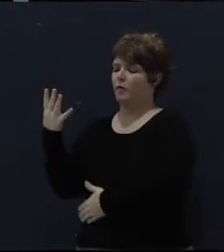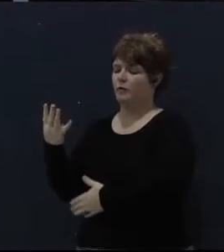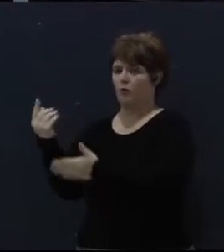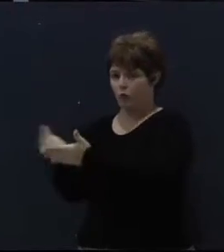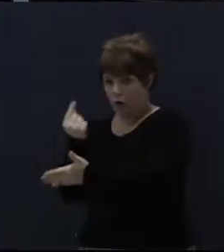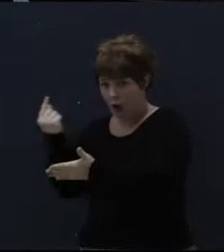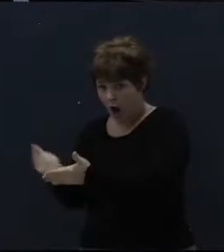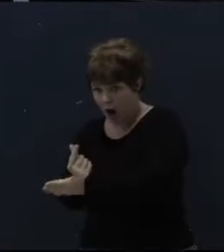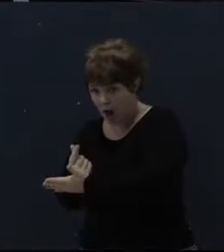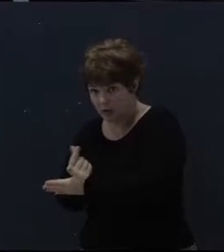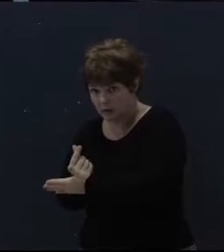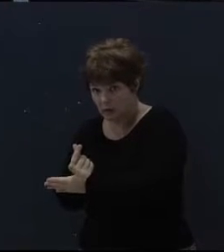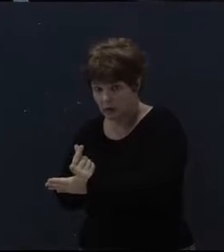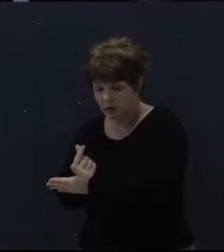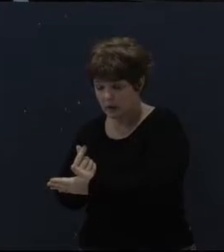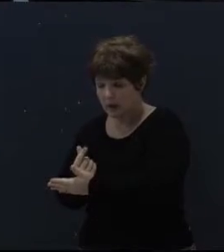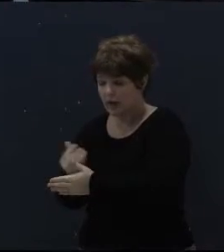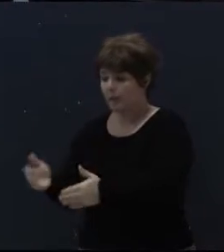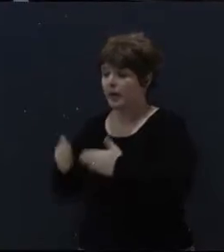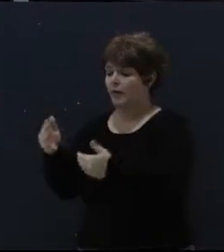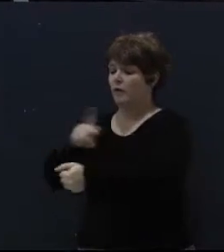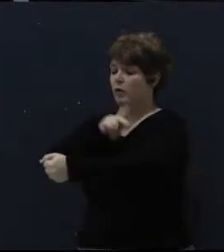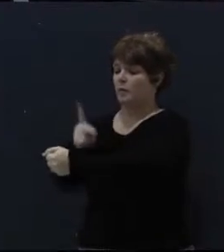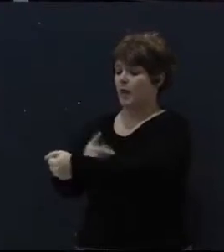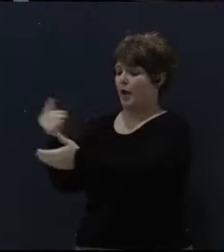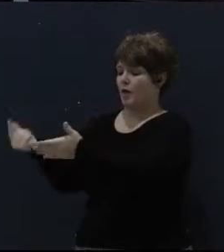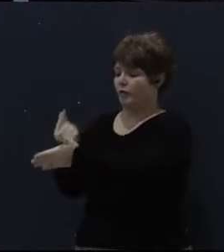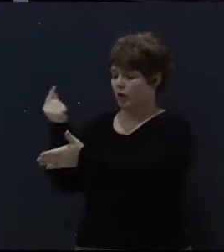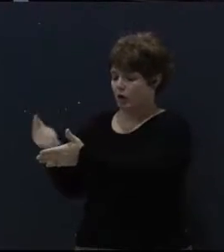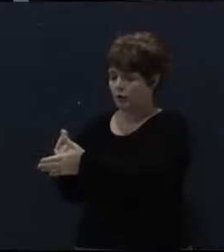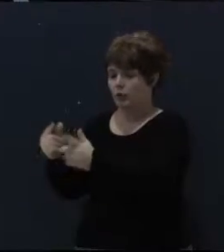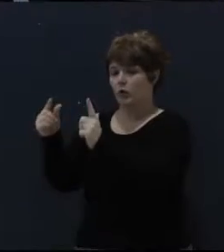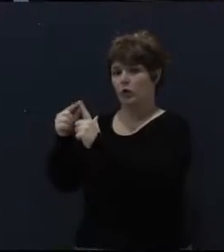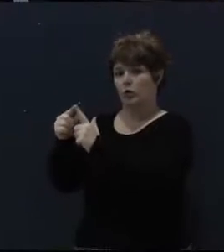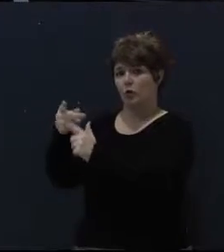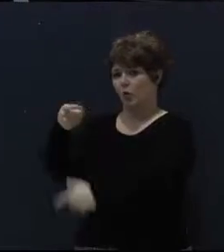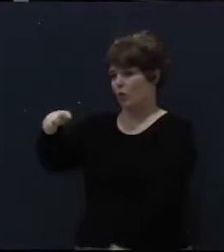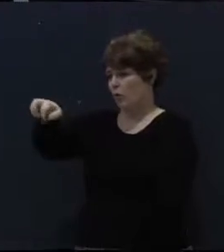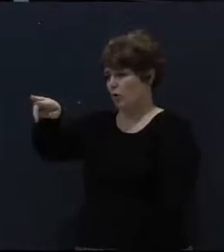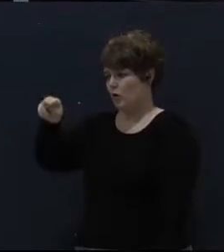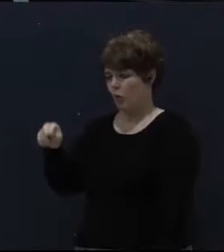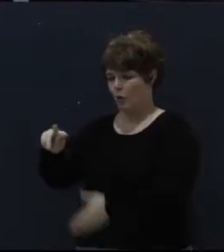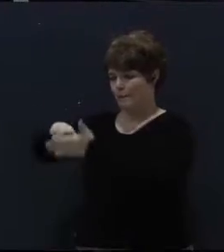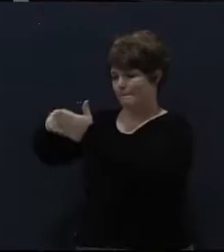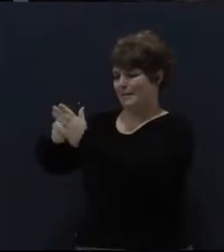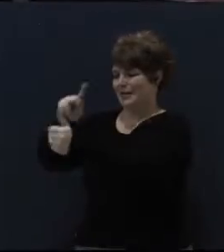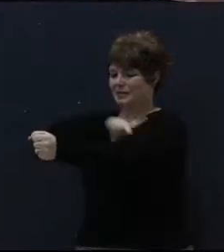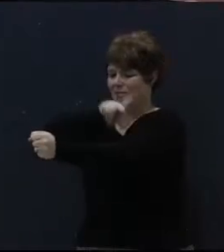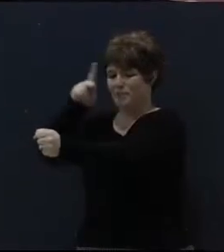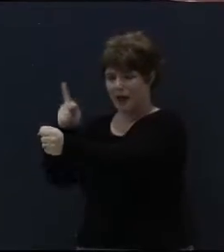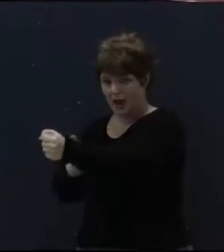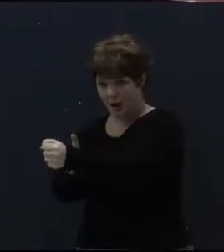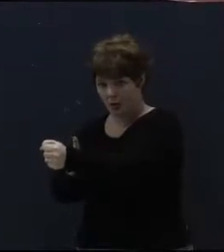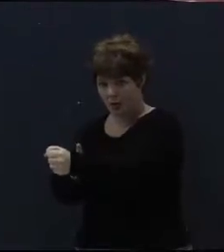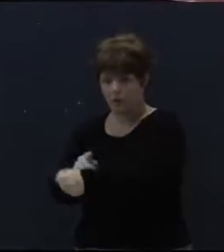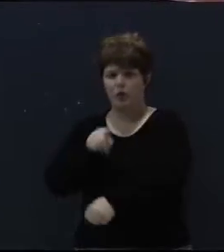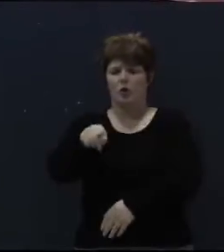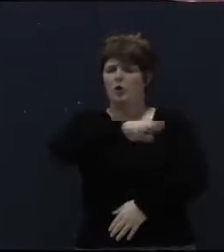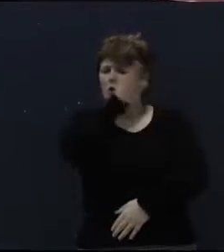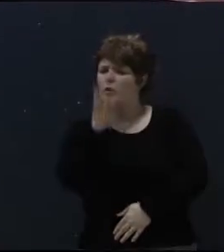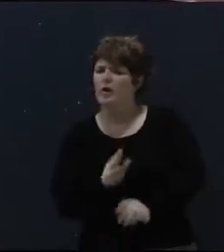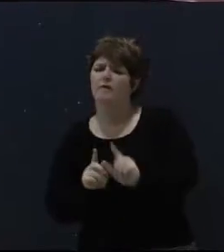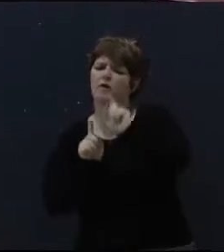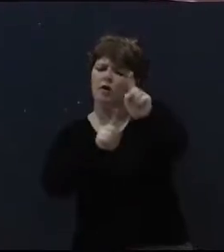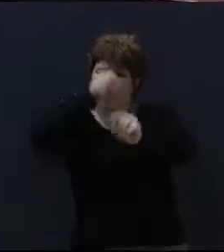the way, I'm glad for the power of the gospel. The word horn is the word power. I want to tell you something. You'll never get where God